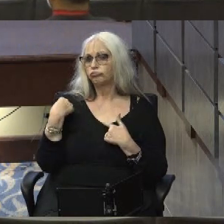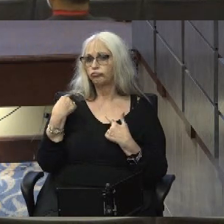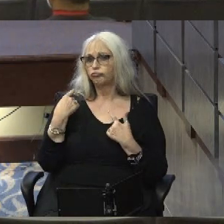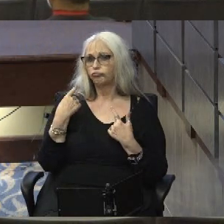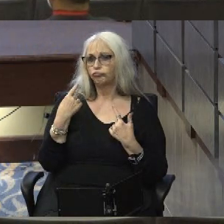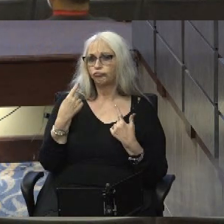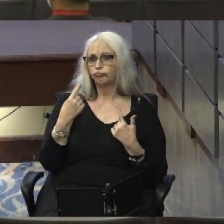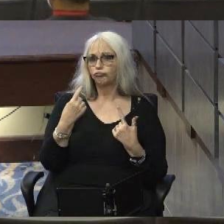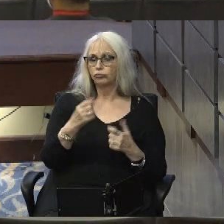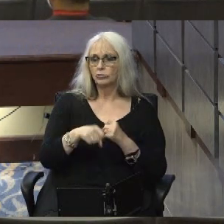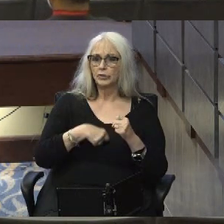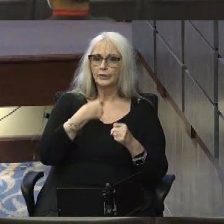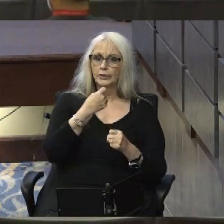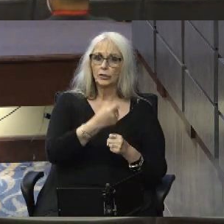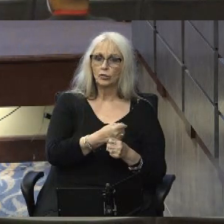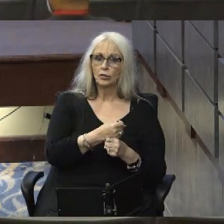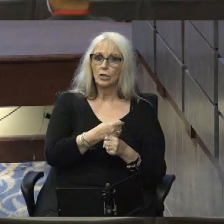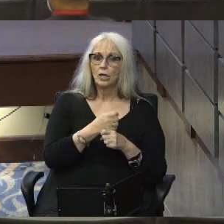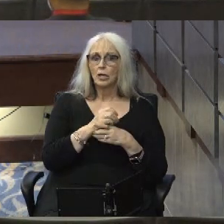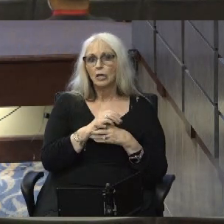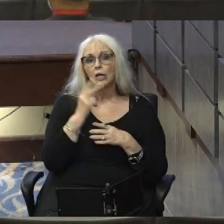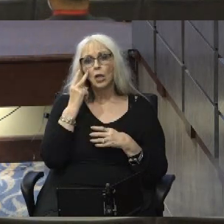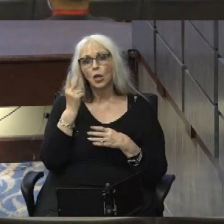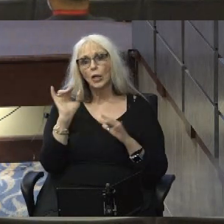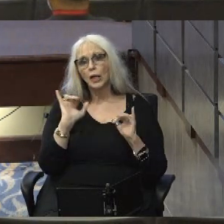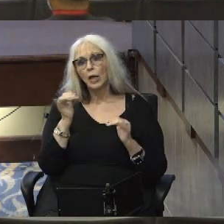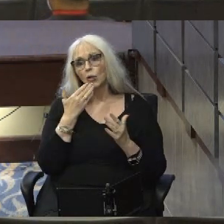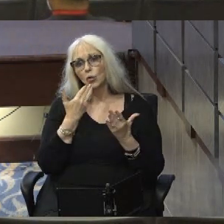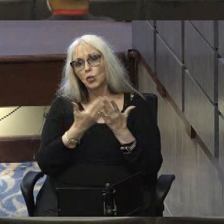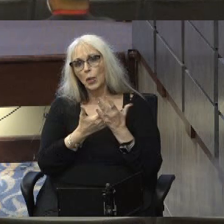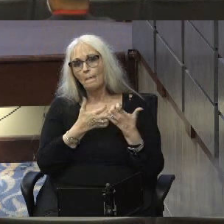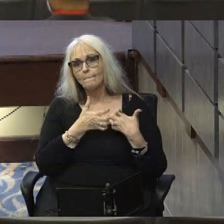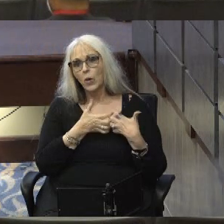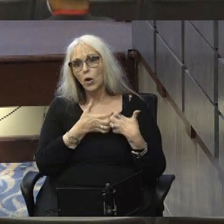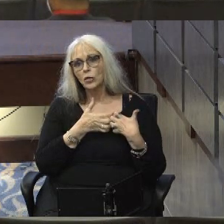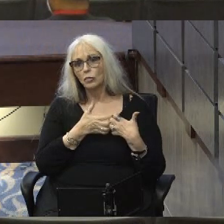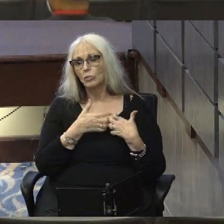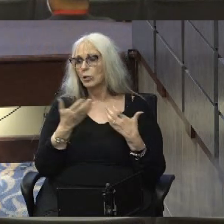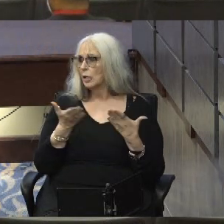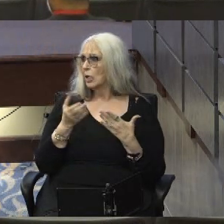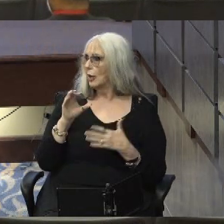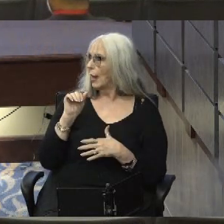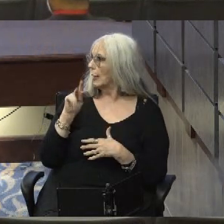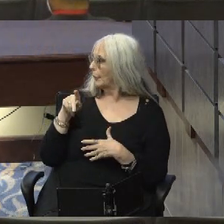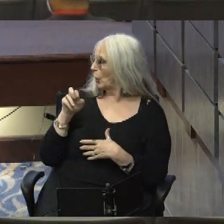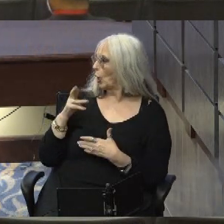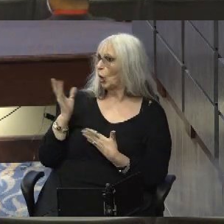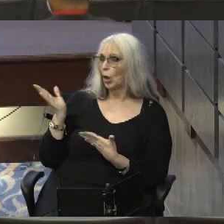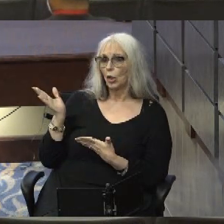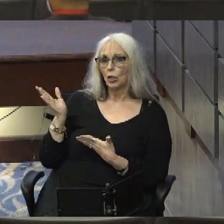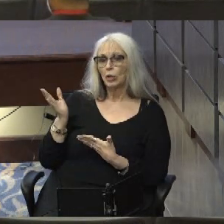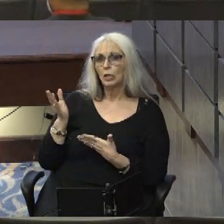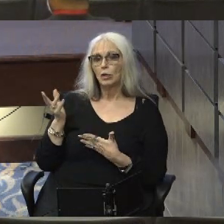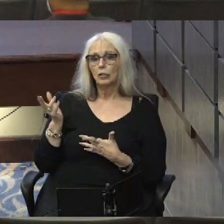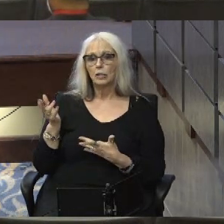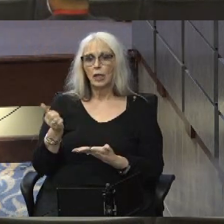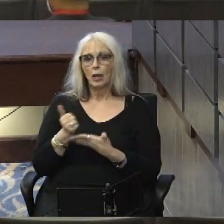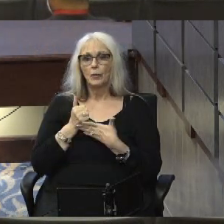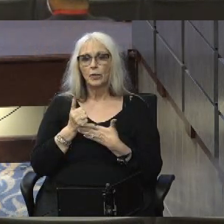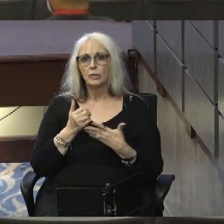of years. And it looks like we've got a good partner here with Loyal Casper in taking us to get